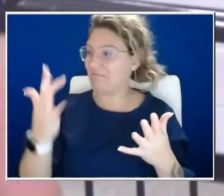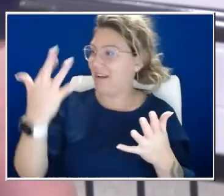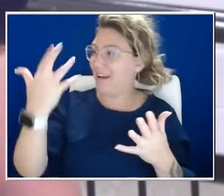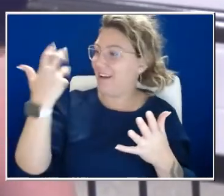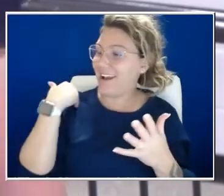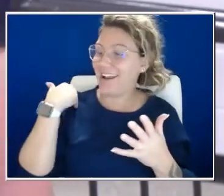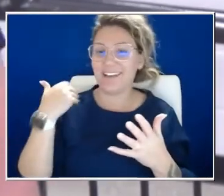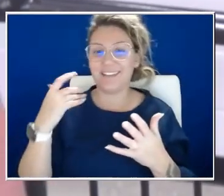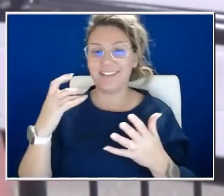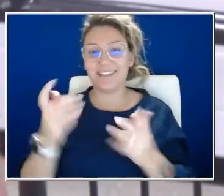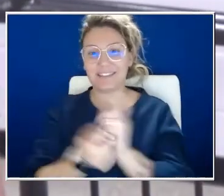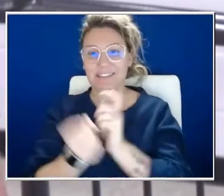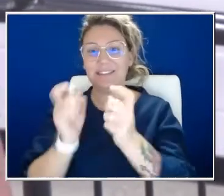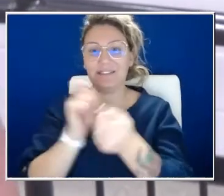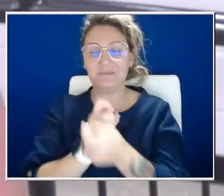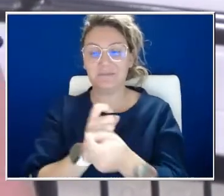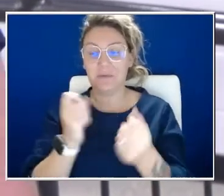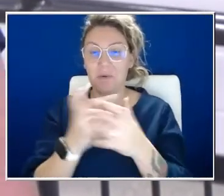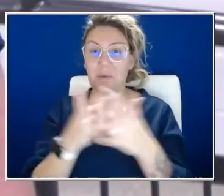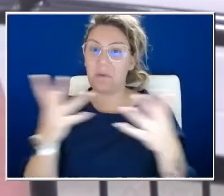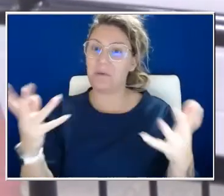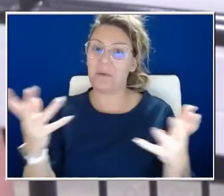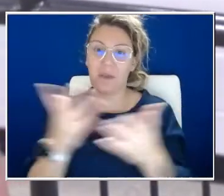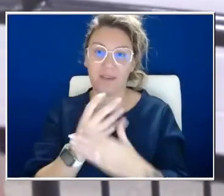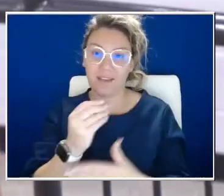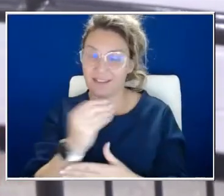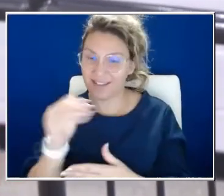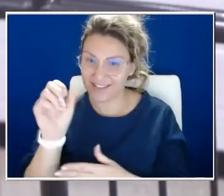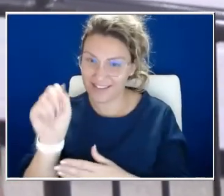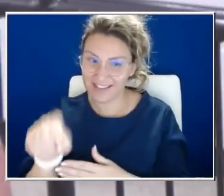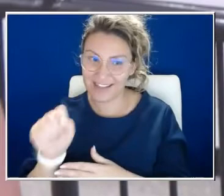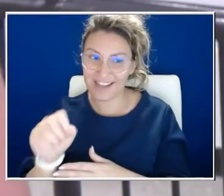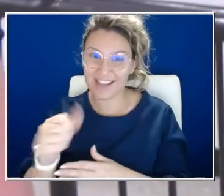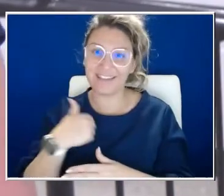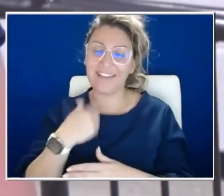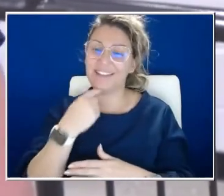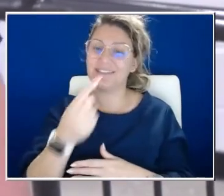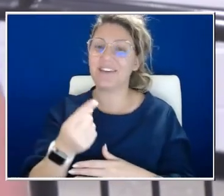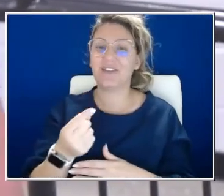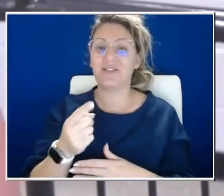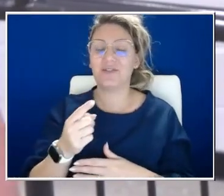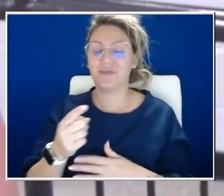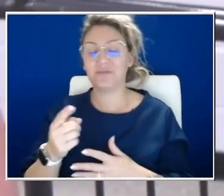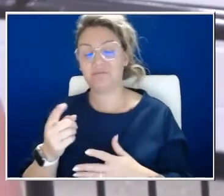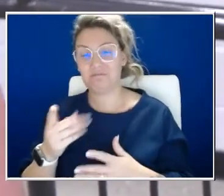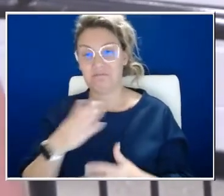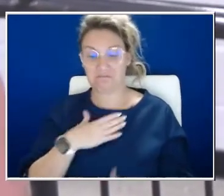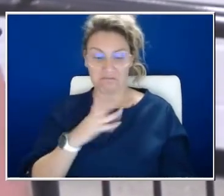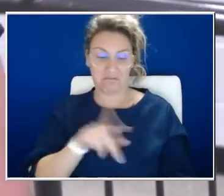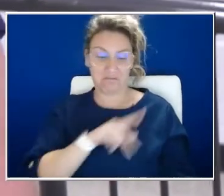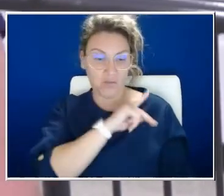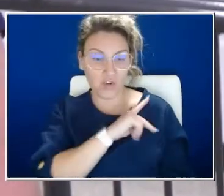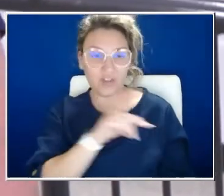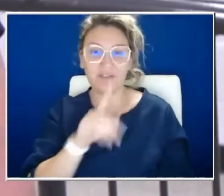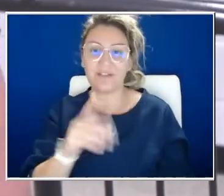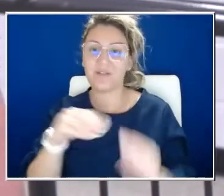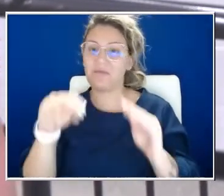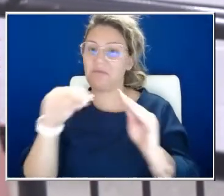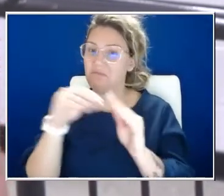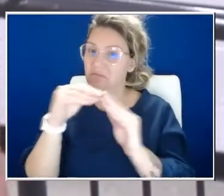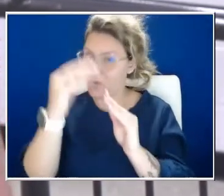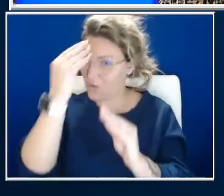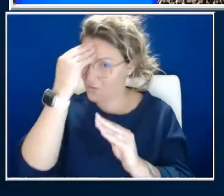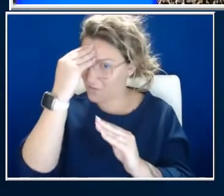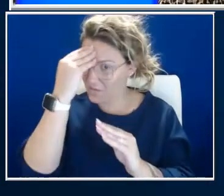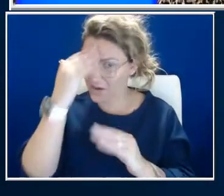has evolved tremendously. And yes, I can tell you firsthand that they're much more in tune to the safety of